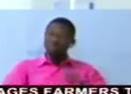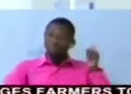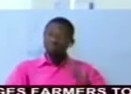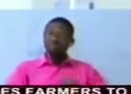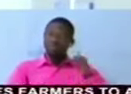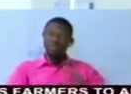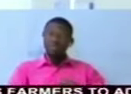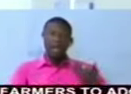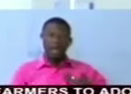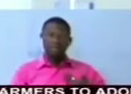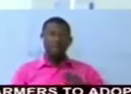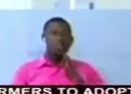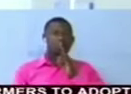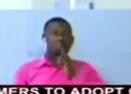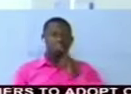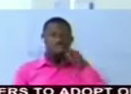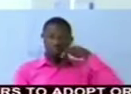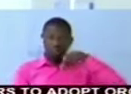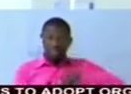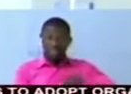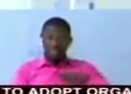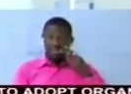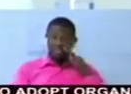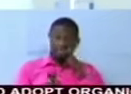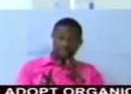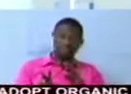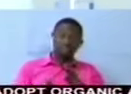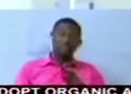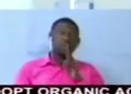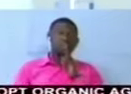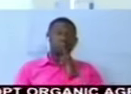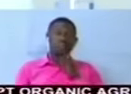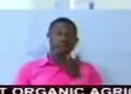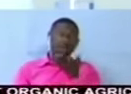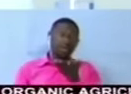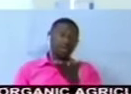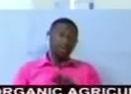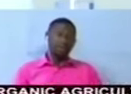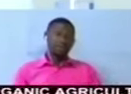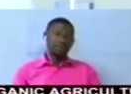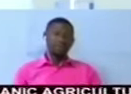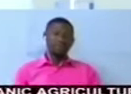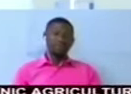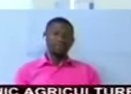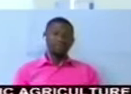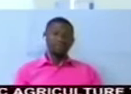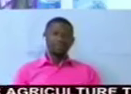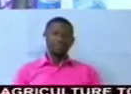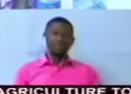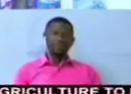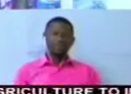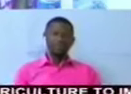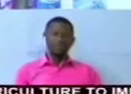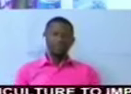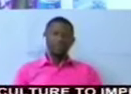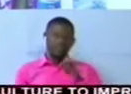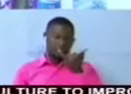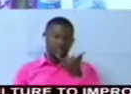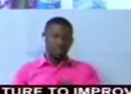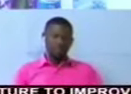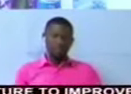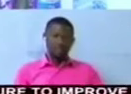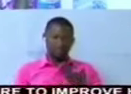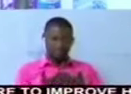ci NIA ño téewon jamono ji nga xamné ñu doon door wa Guinée Bissau yoyu waaw yes please tell us wax